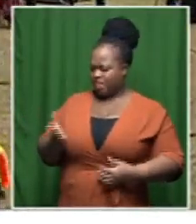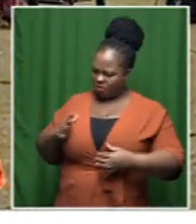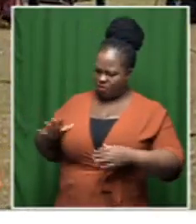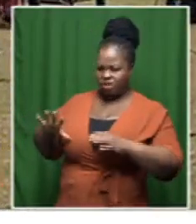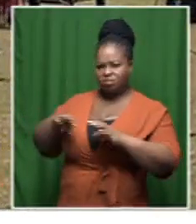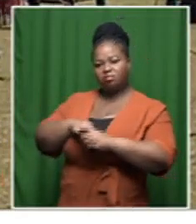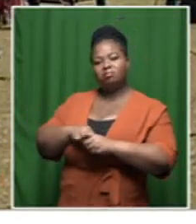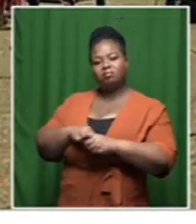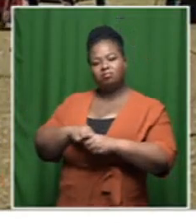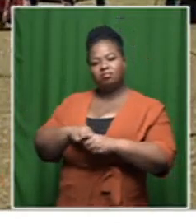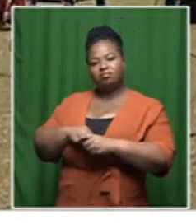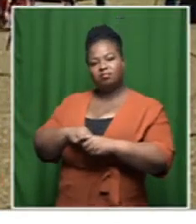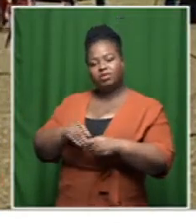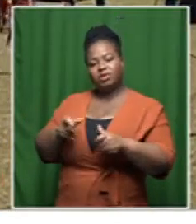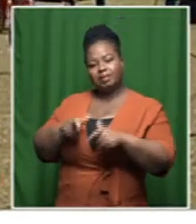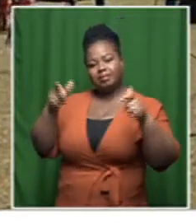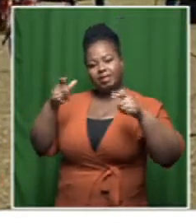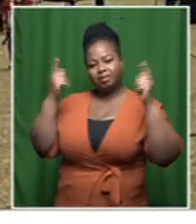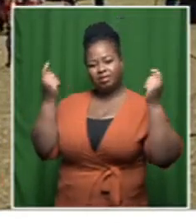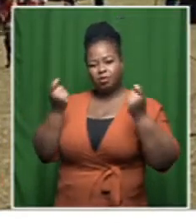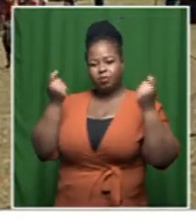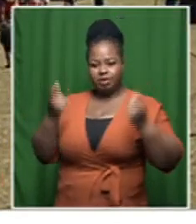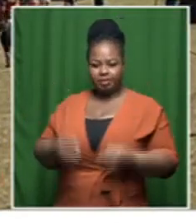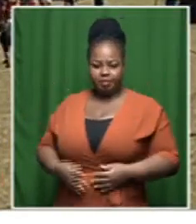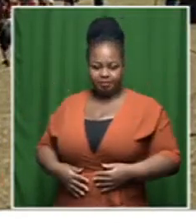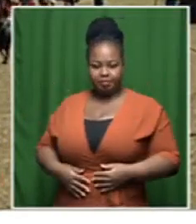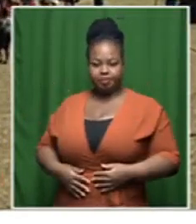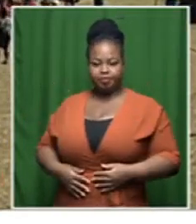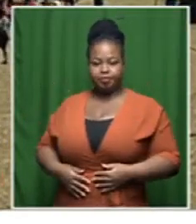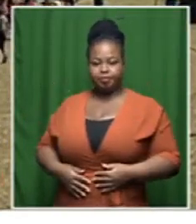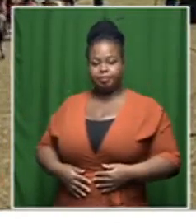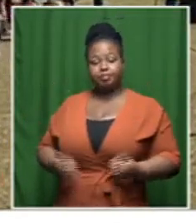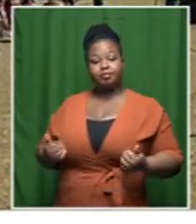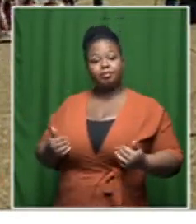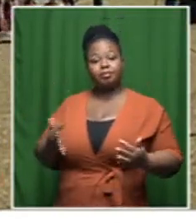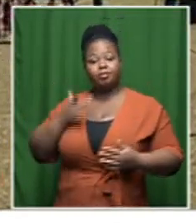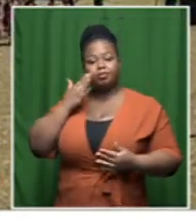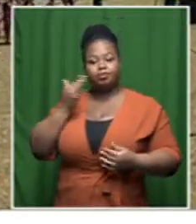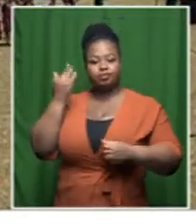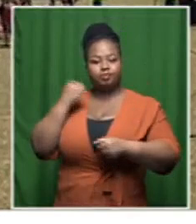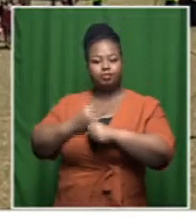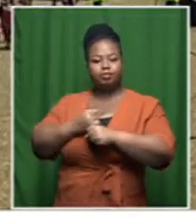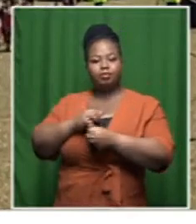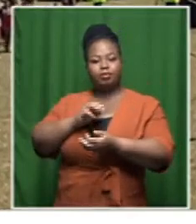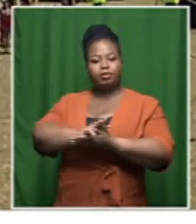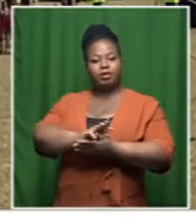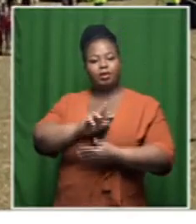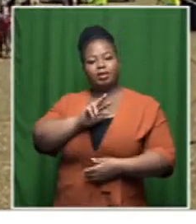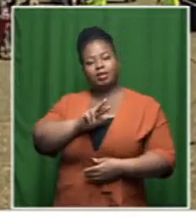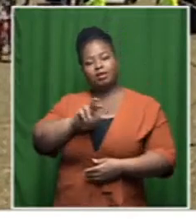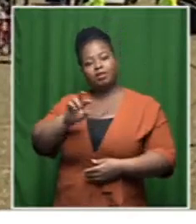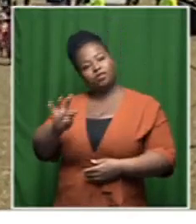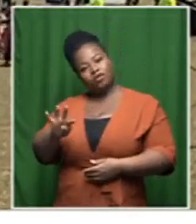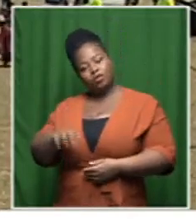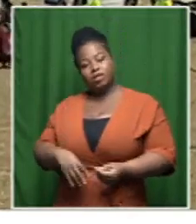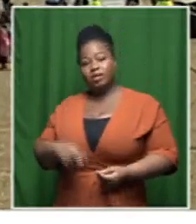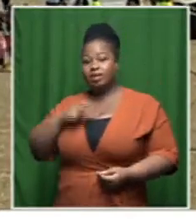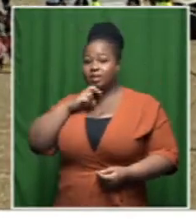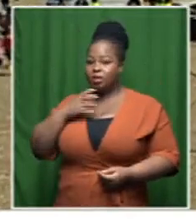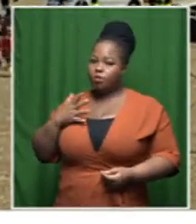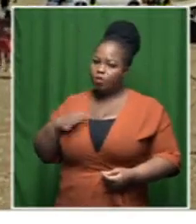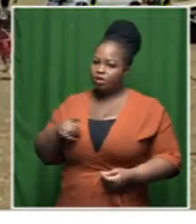part of this big ceremony. In fact, it started in 1984. The king wanted these